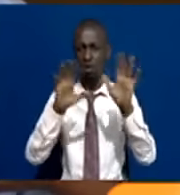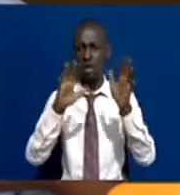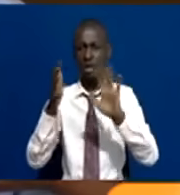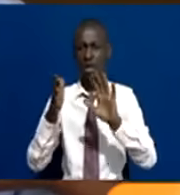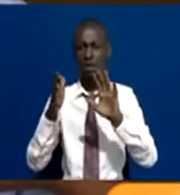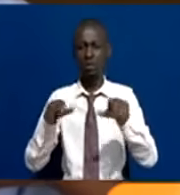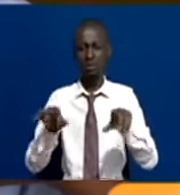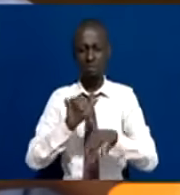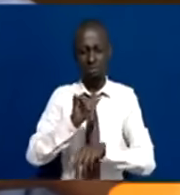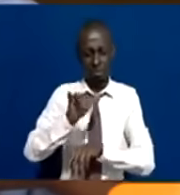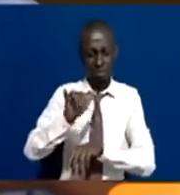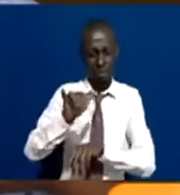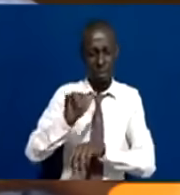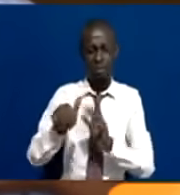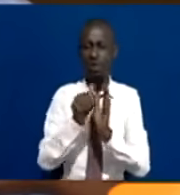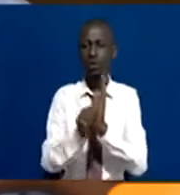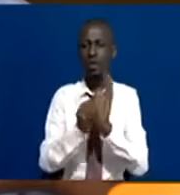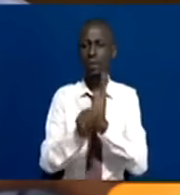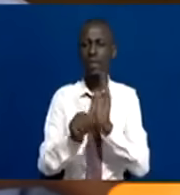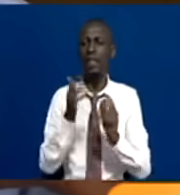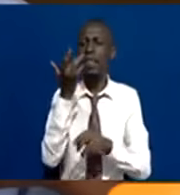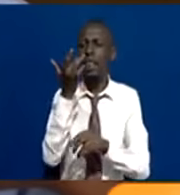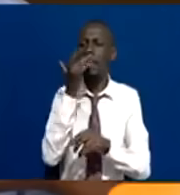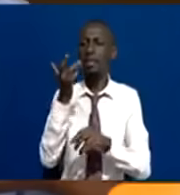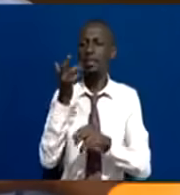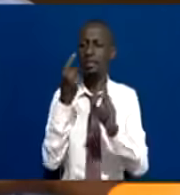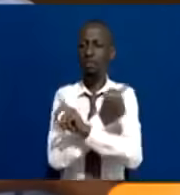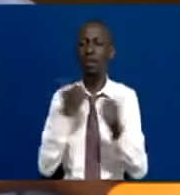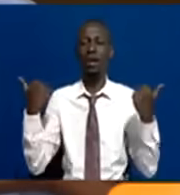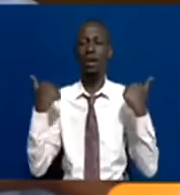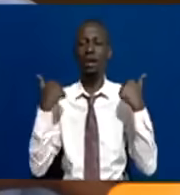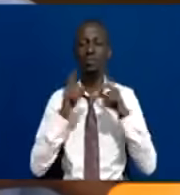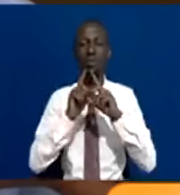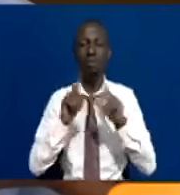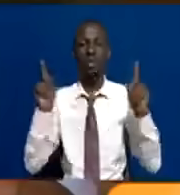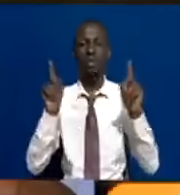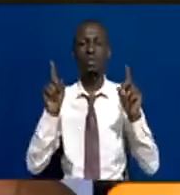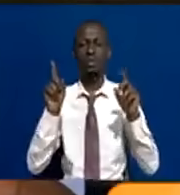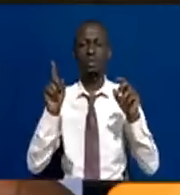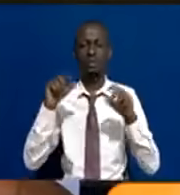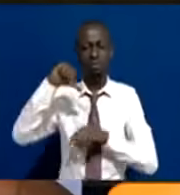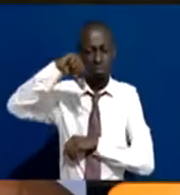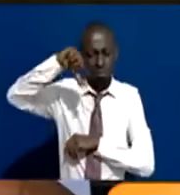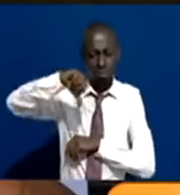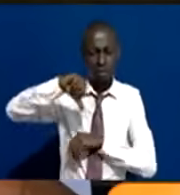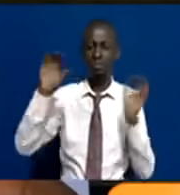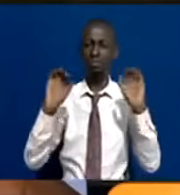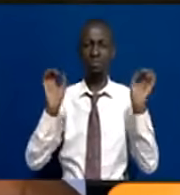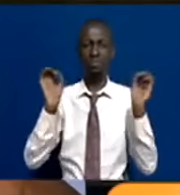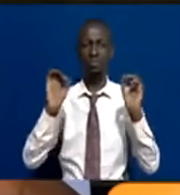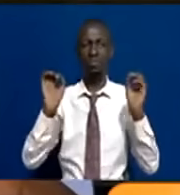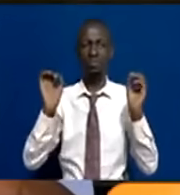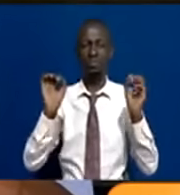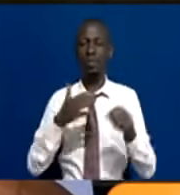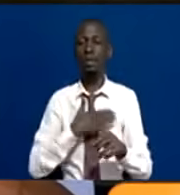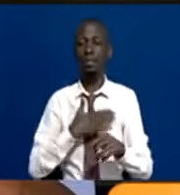almost similar, yes. And about taste, it has a different taste, but not a weird taste. So if I bring mine, which will be sold for